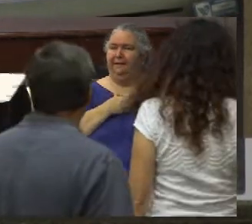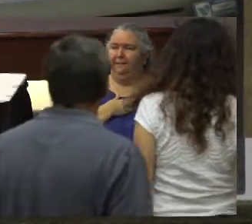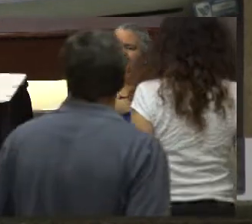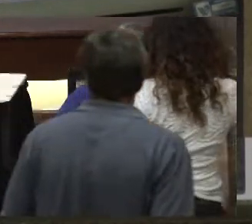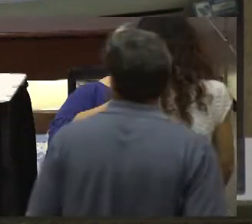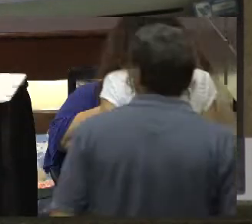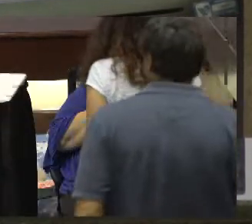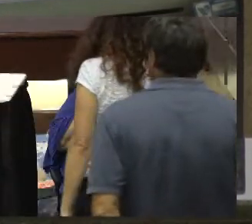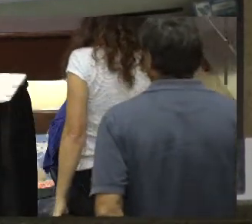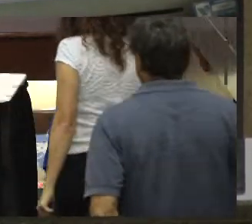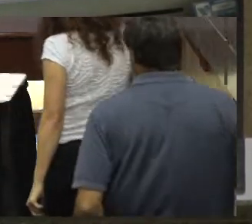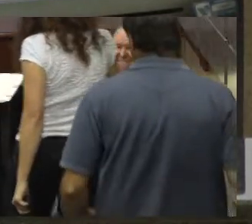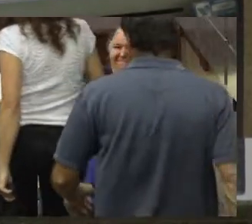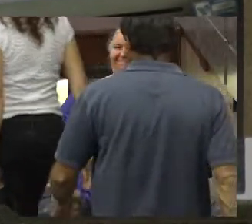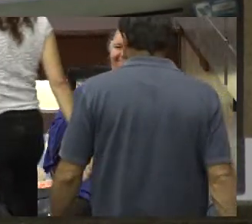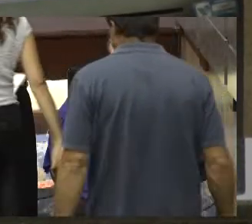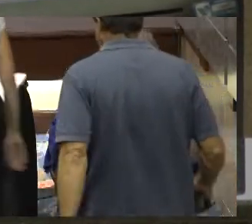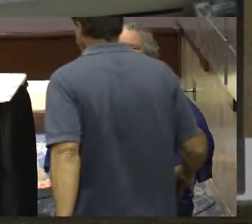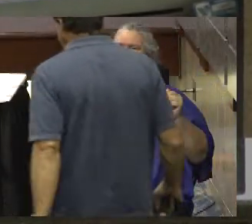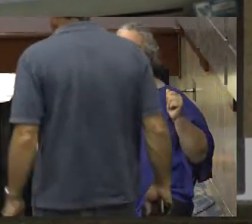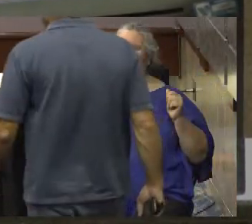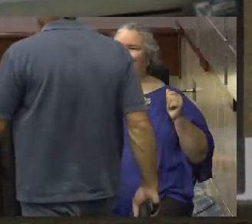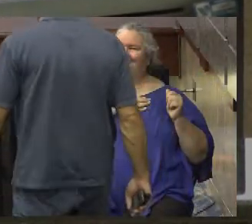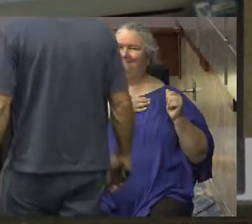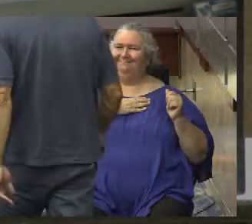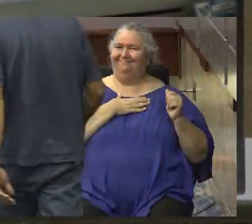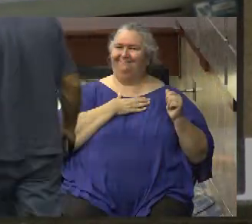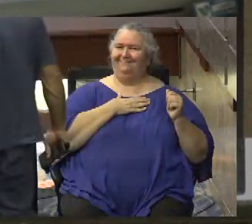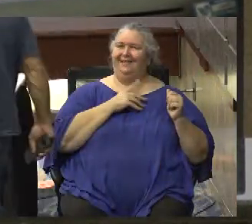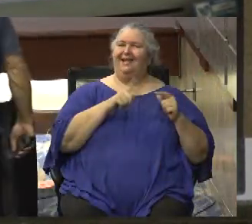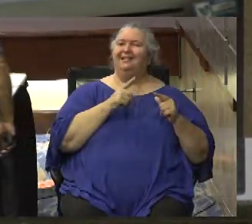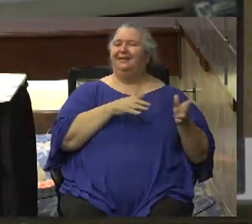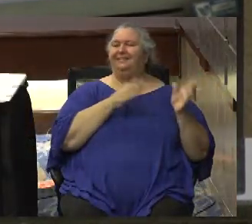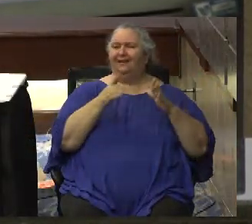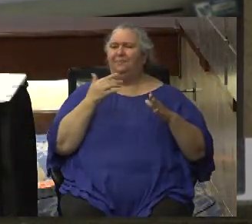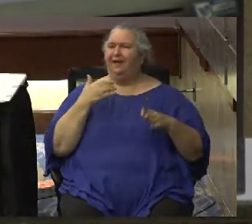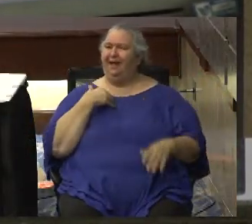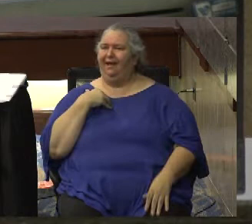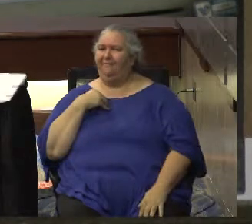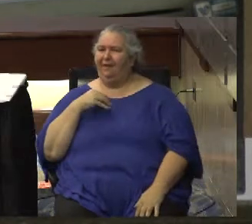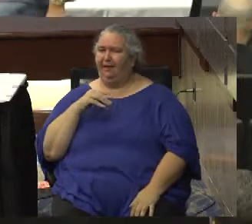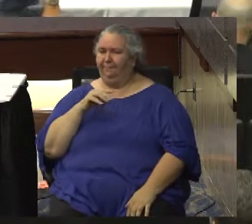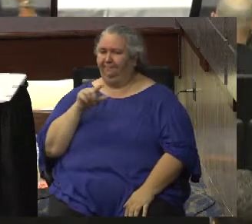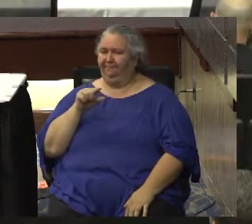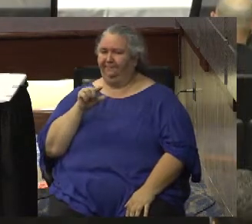we have Winnie Winter, I believe as well.